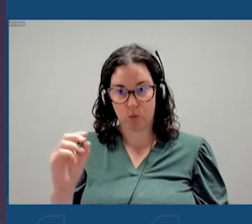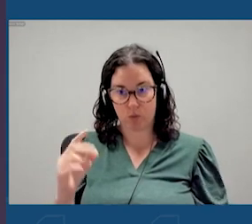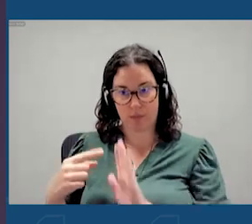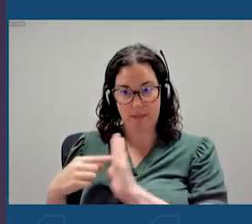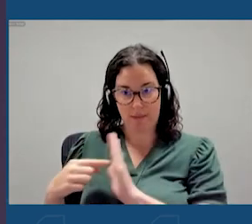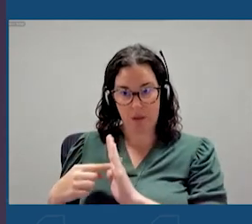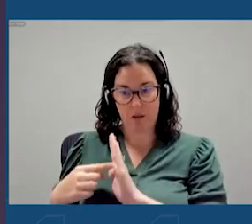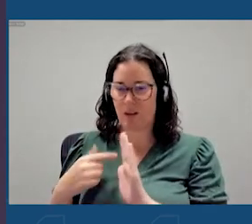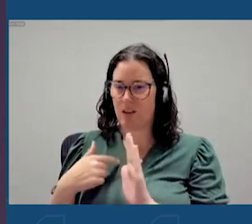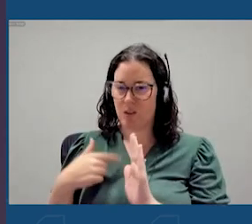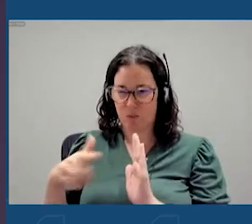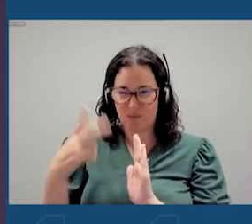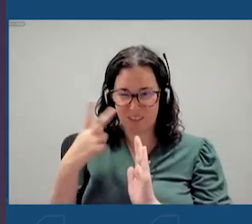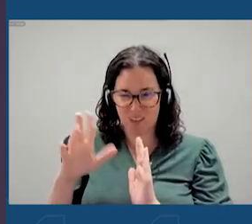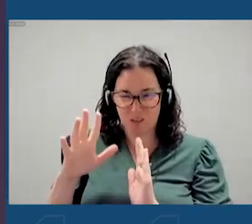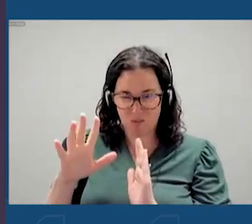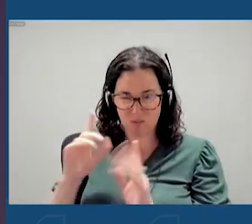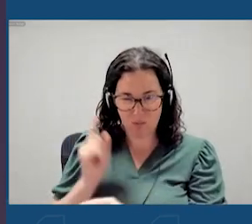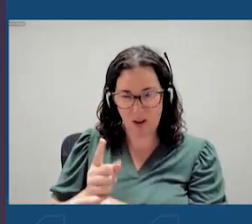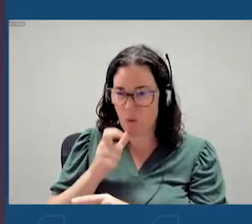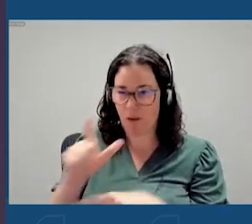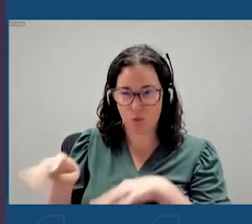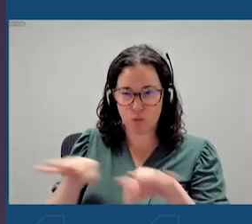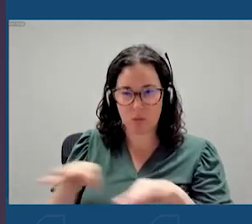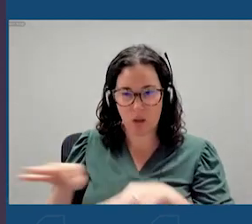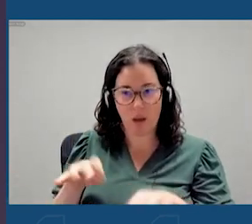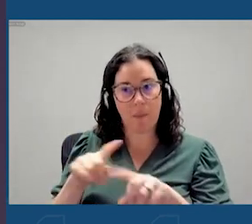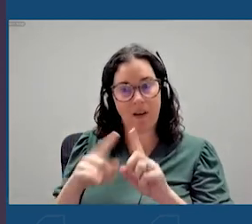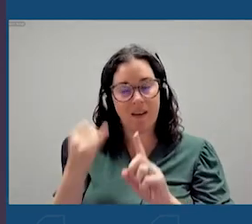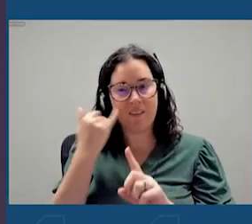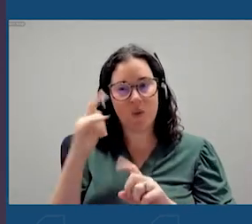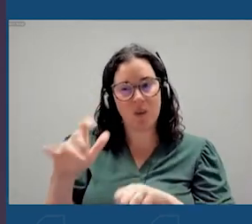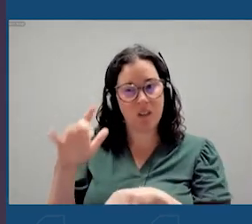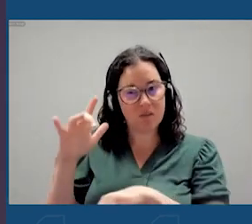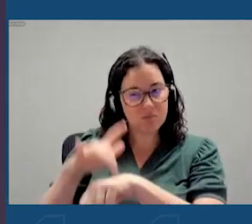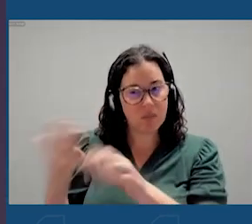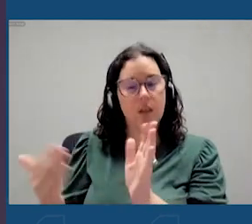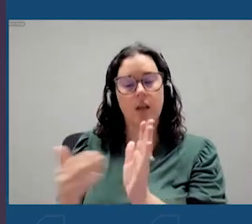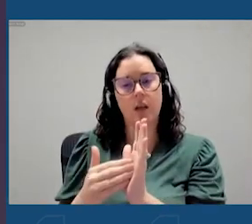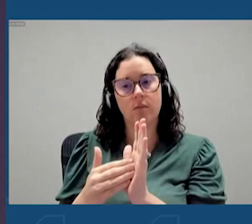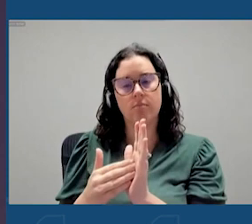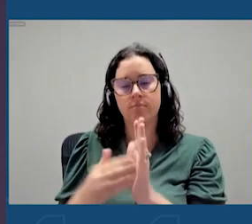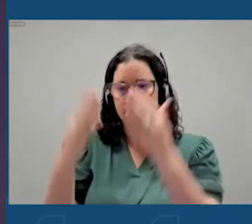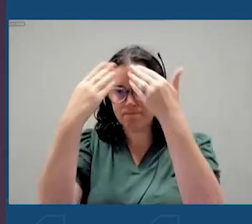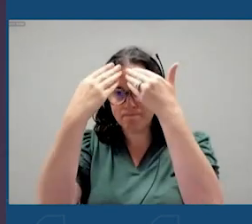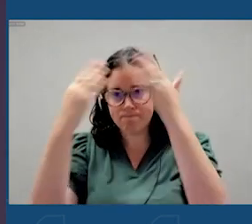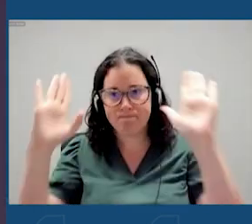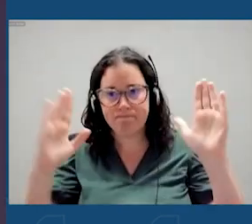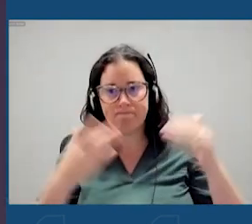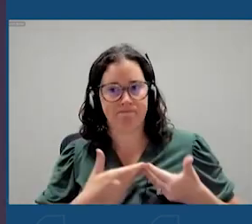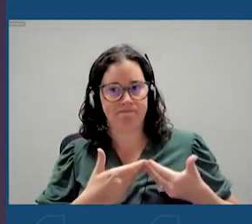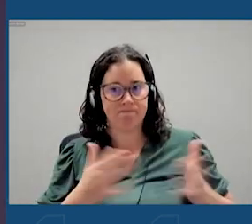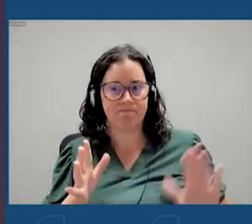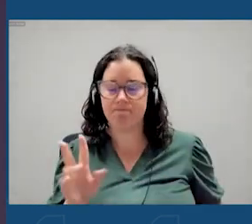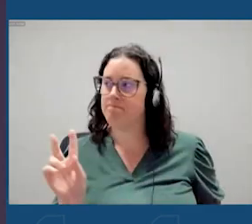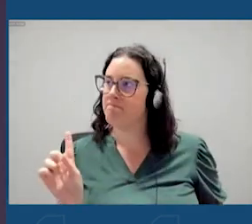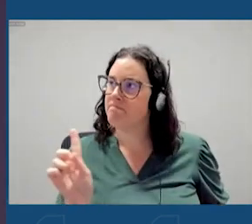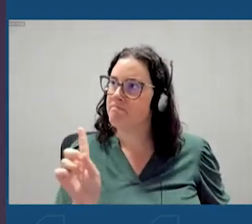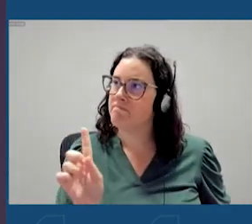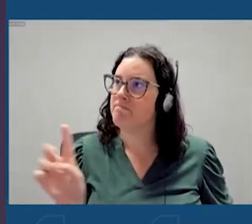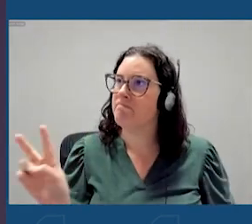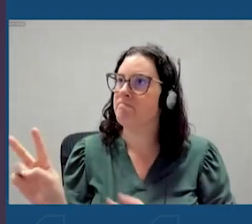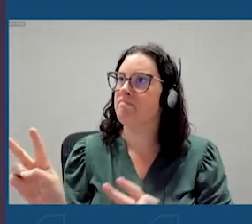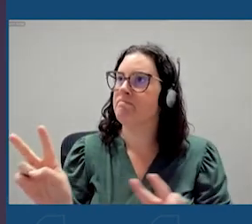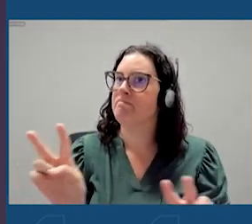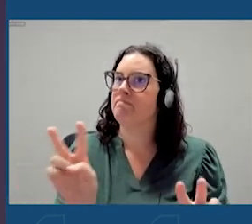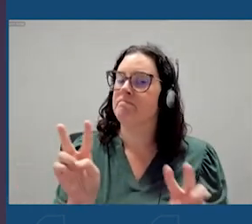revisit, go once again. Go once again. Open up your hearts and your minds to the stories of the people